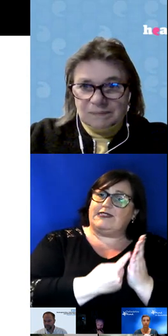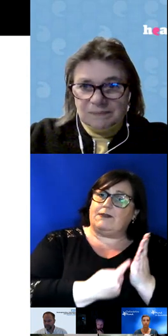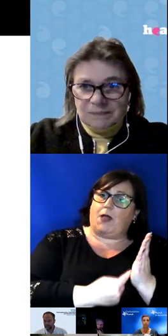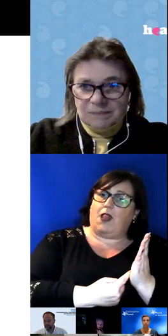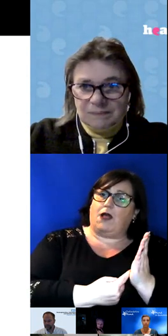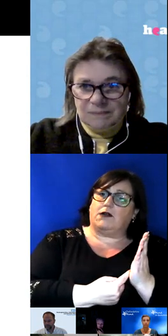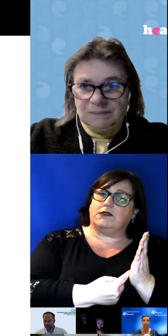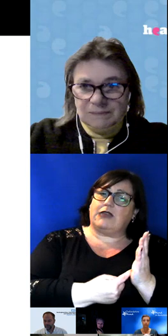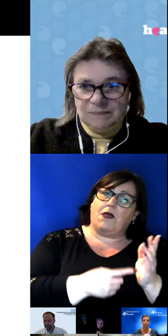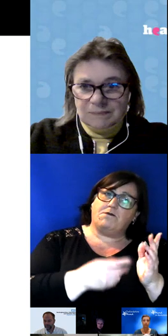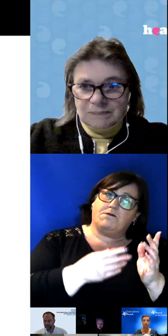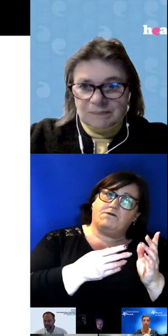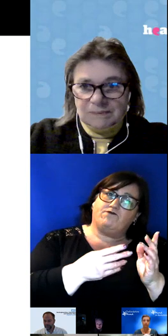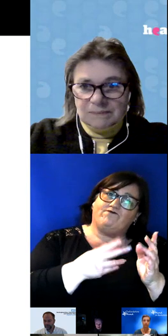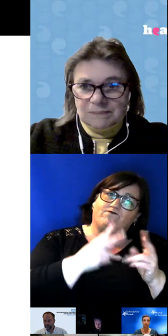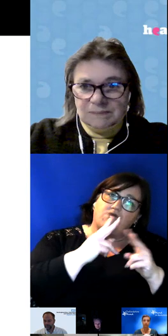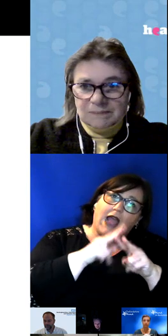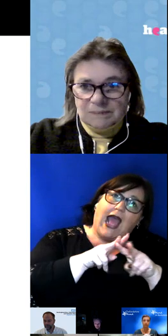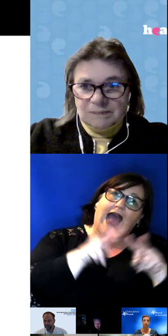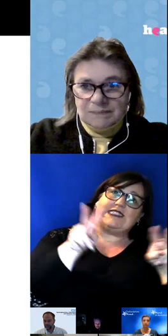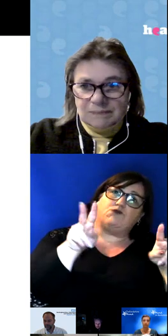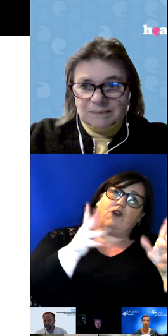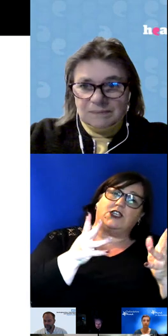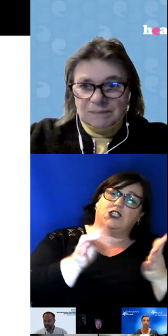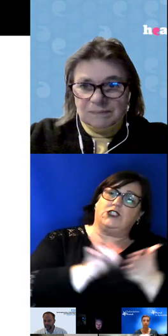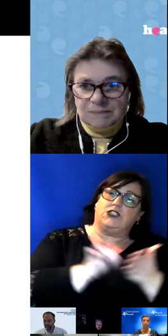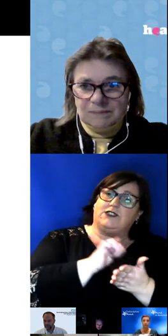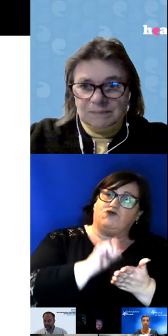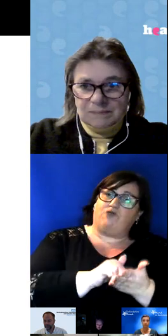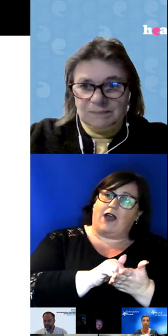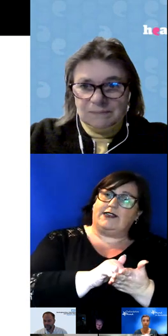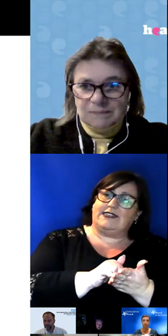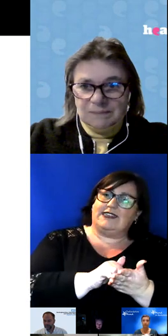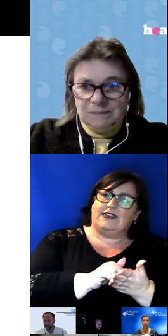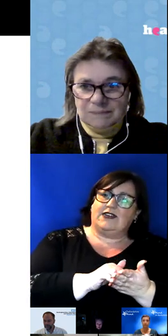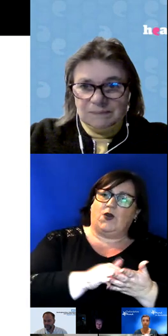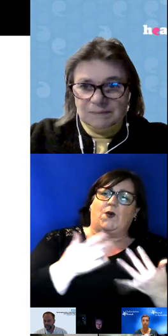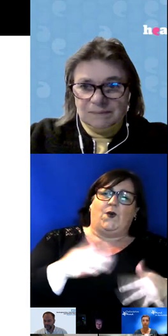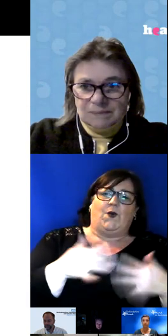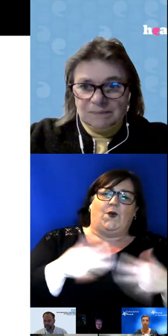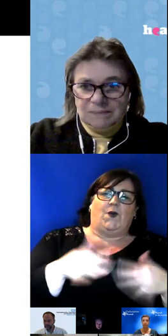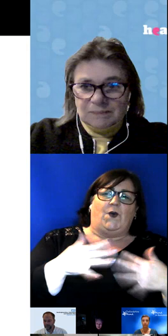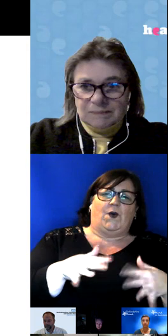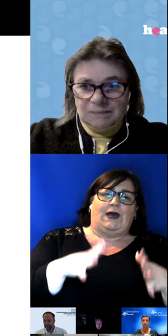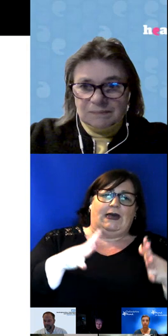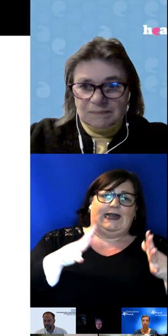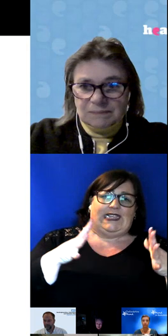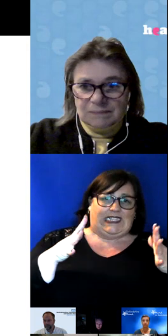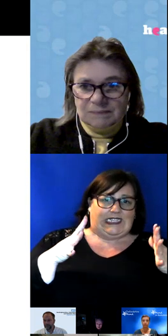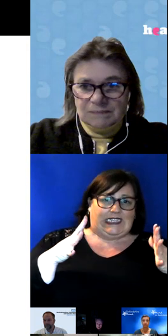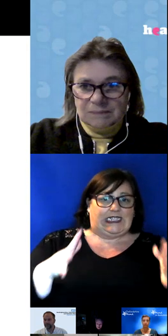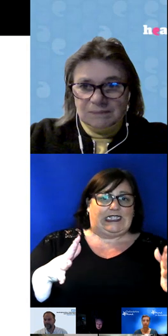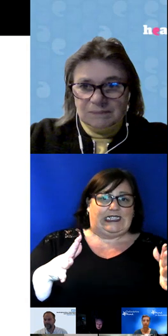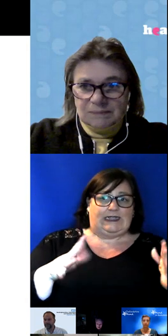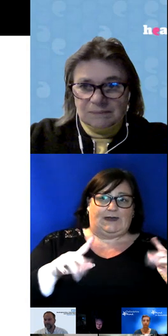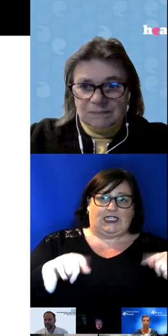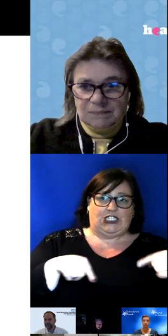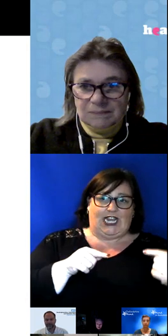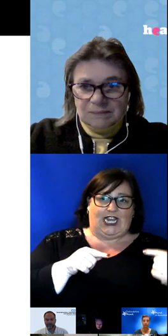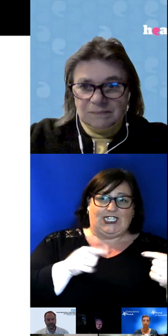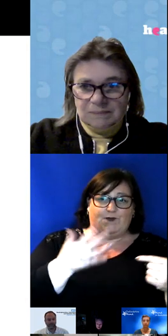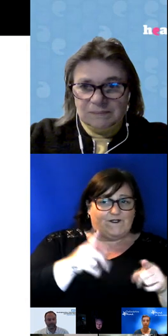I think it's hugely ambitious, especially for a sort of 5-year period. And the elephant in the